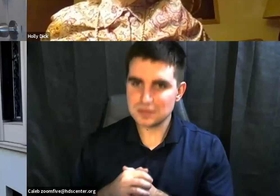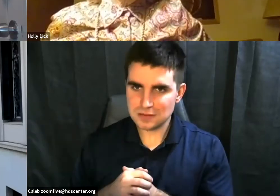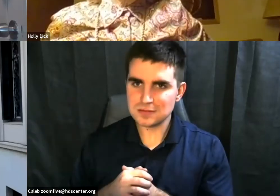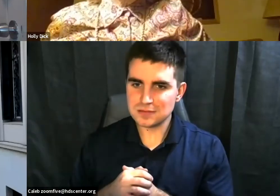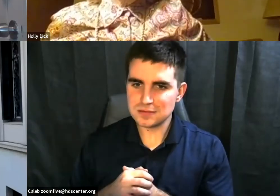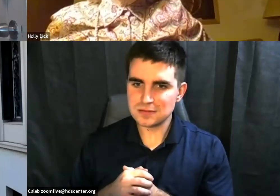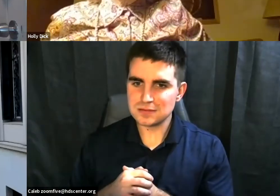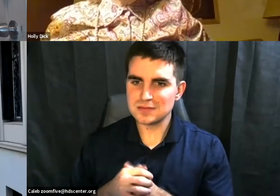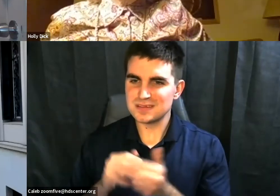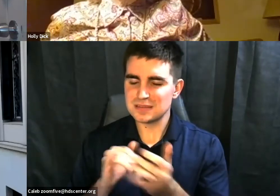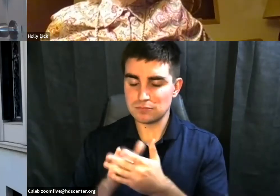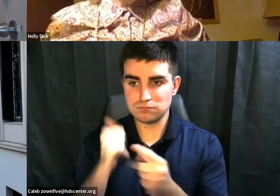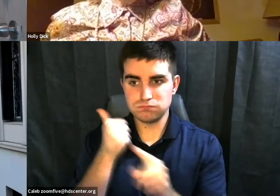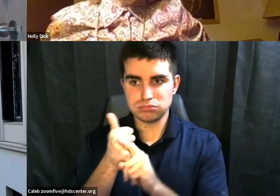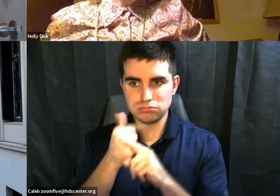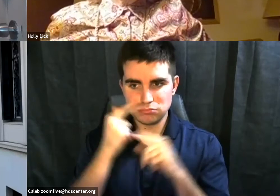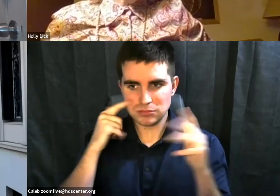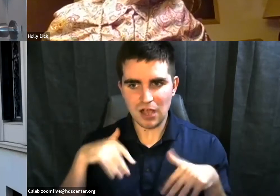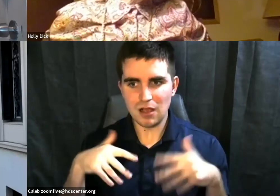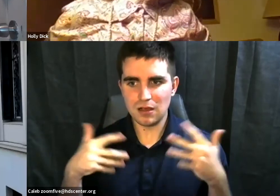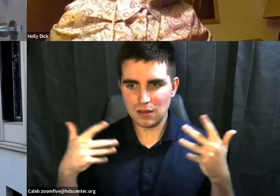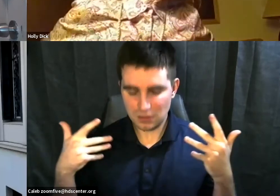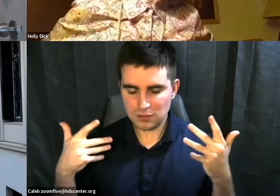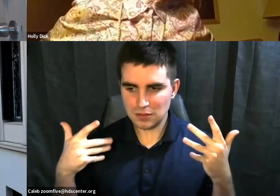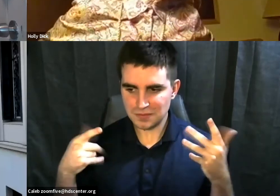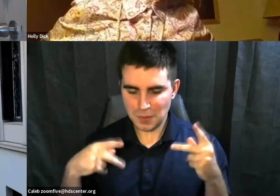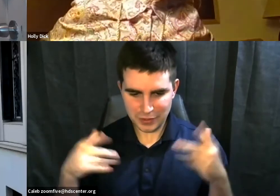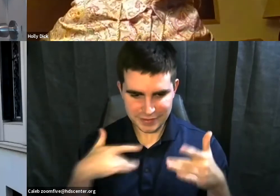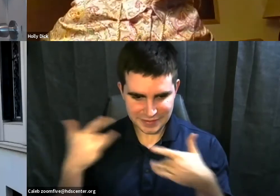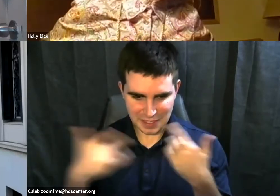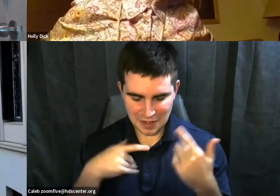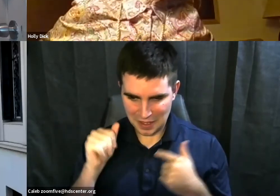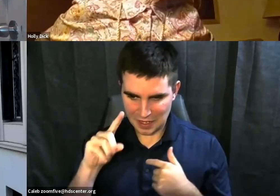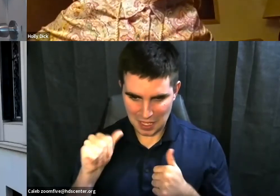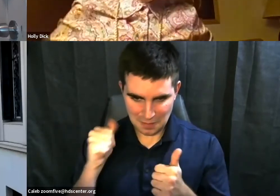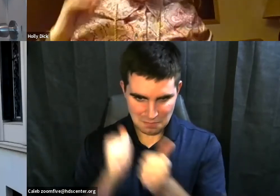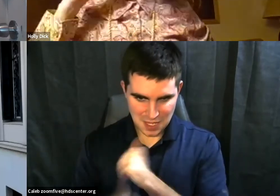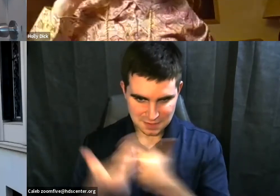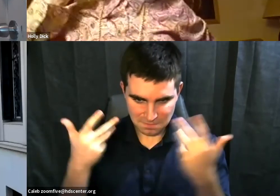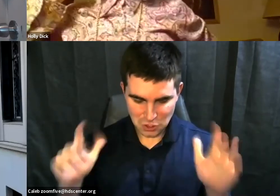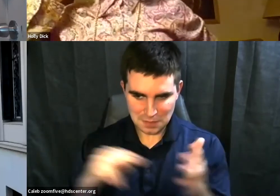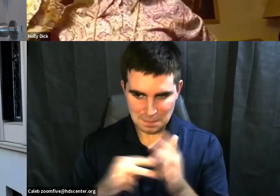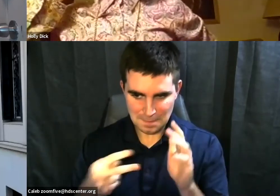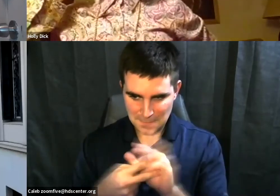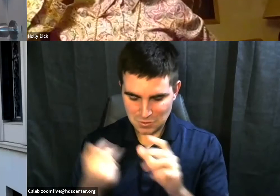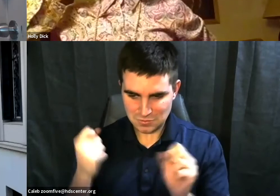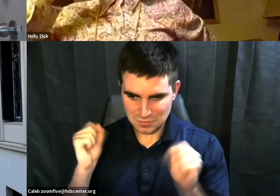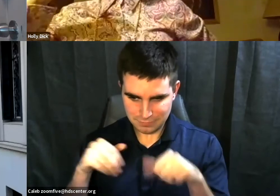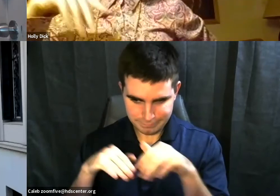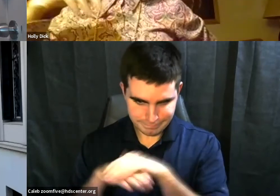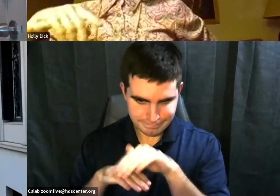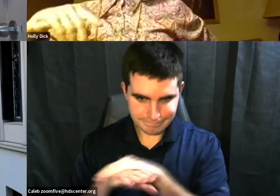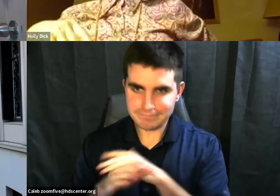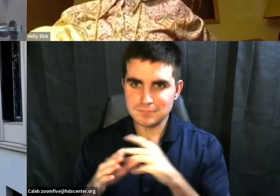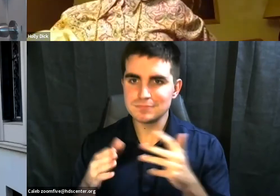a brutal shock to those of us that were excited by the ADA that it was going to mean something better. And here it